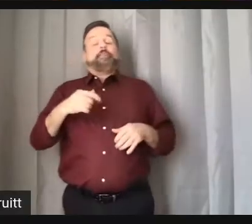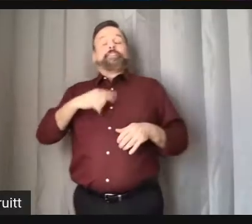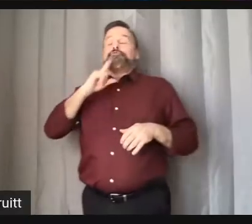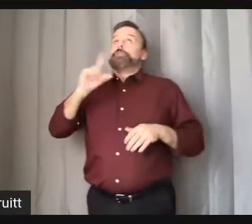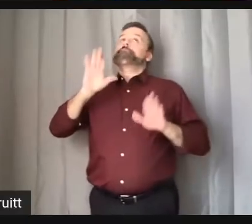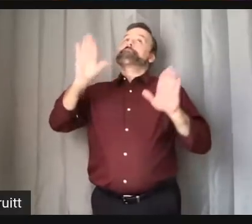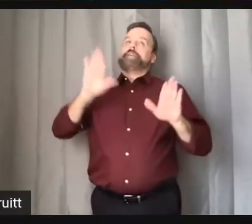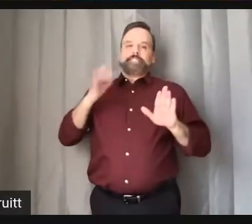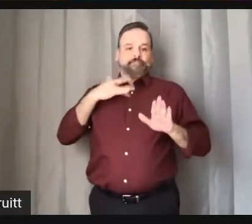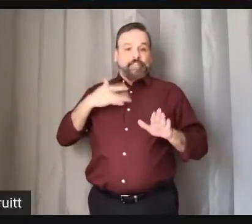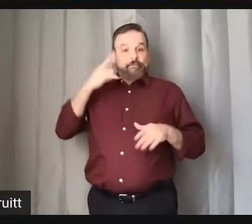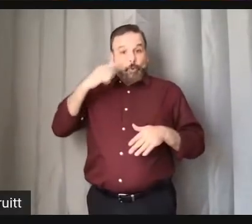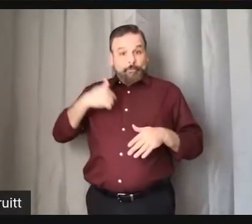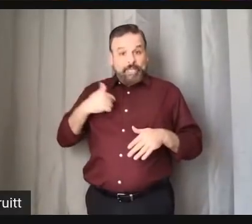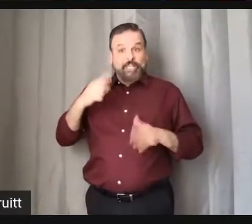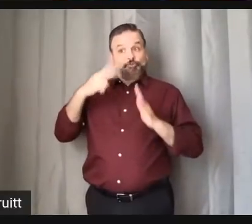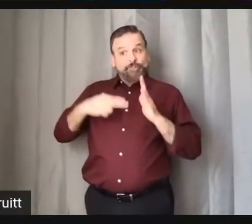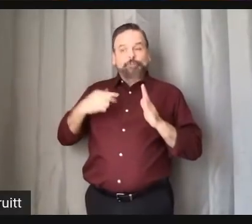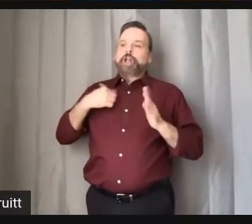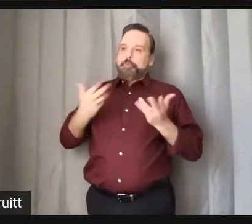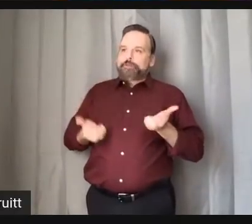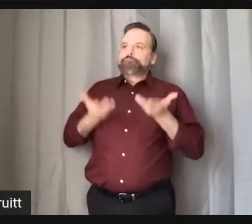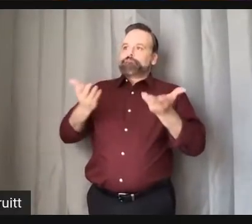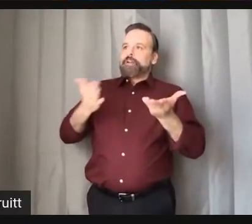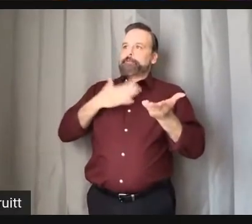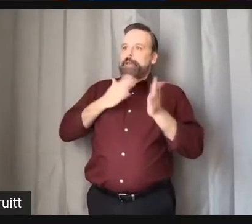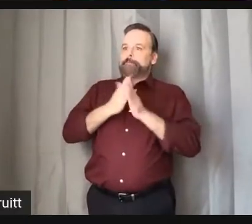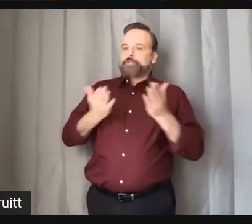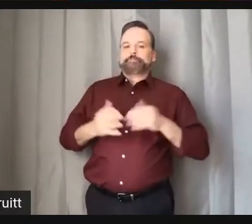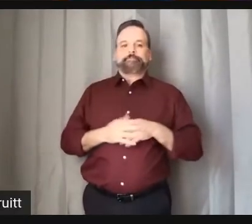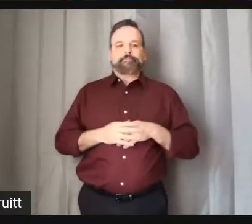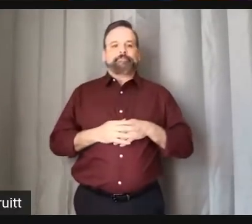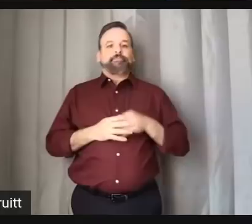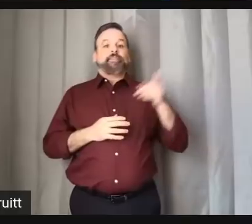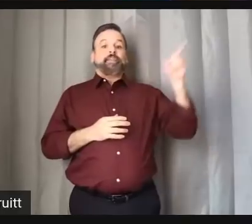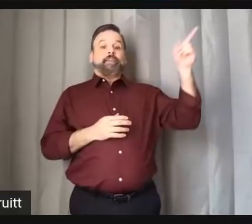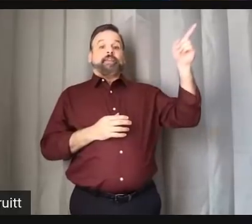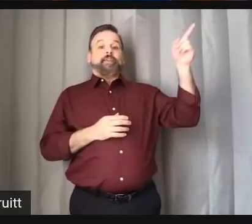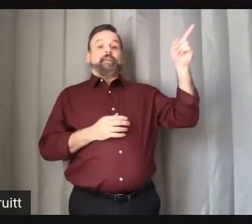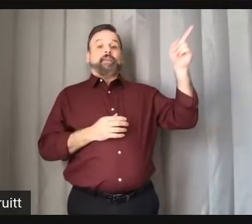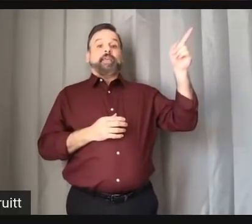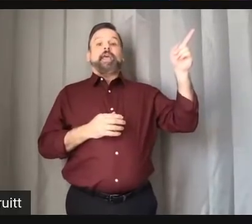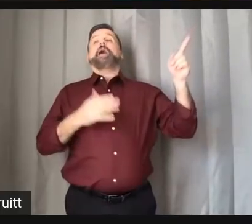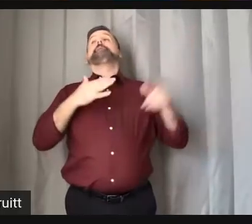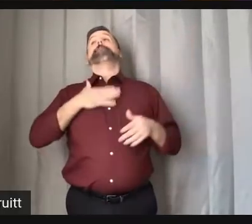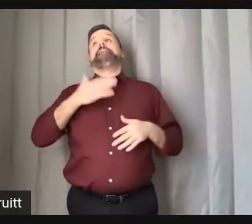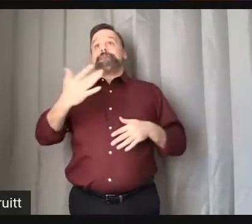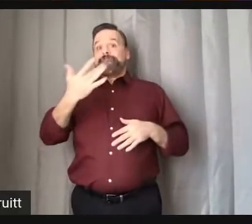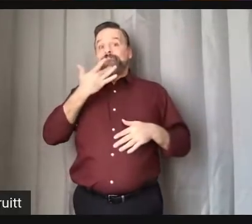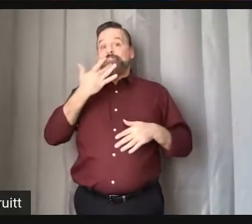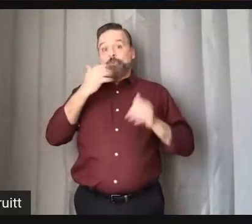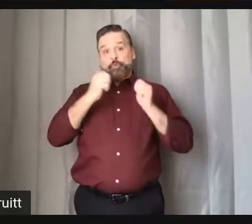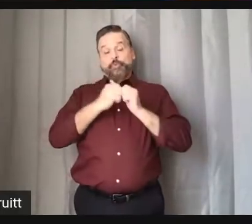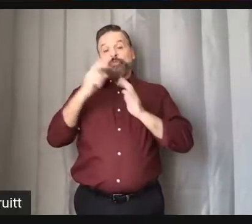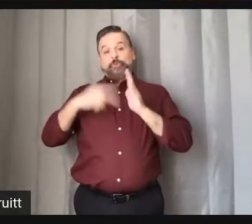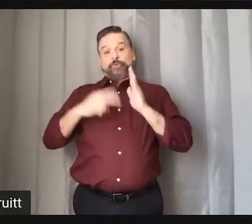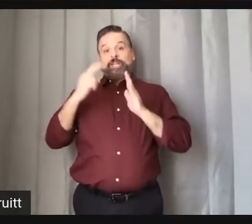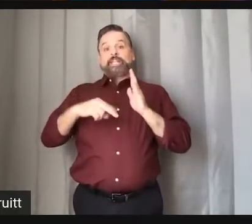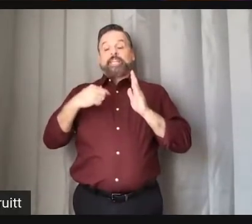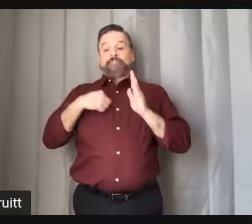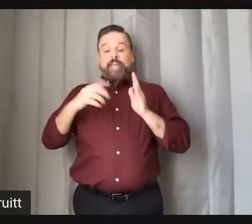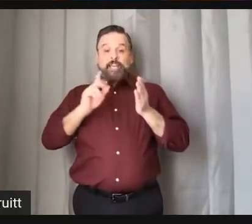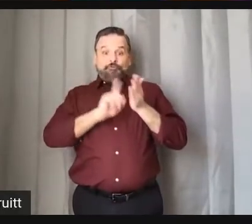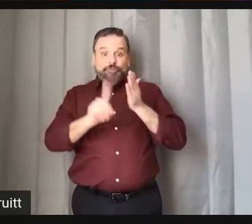provide that for the people in the book. Yeah. That's my favorite thing with reading also, when there's something that I can look